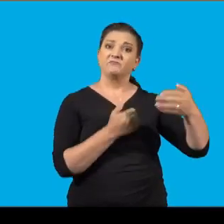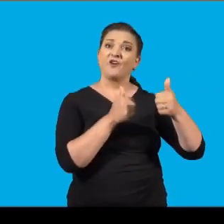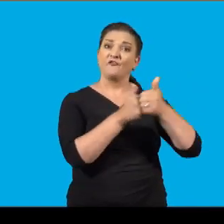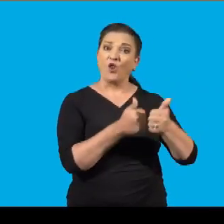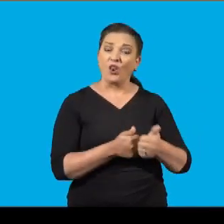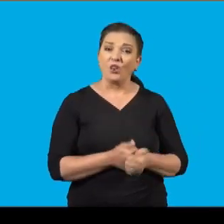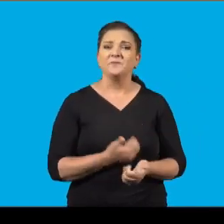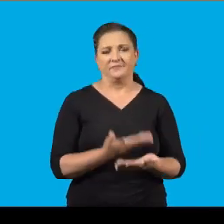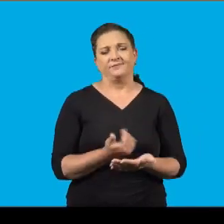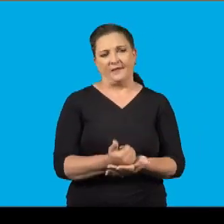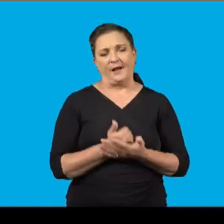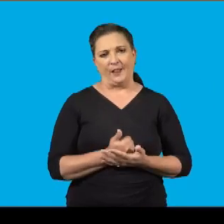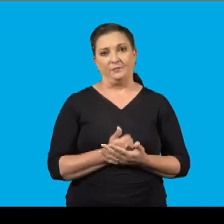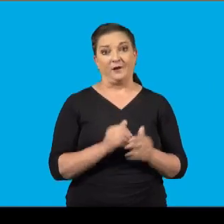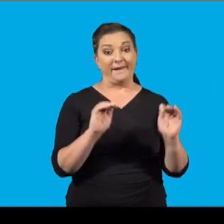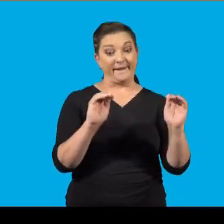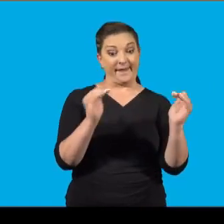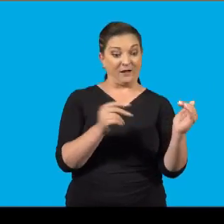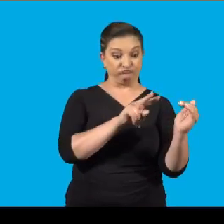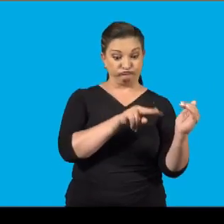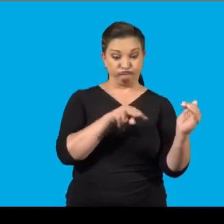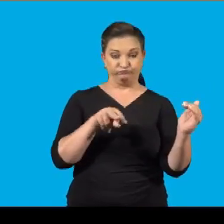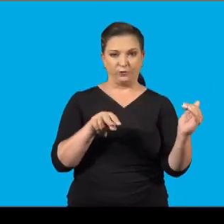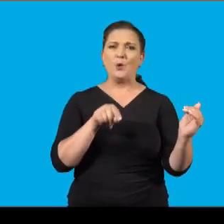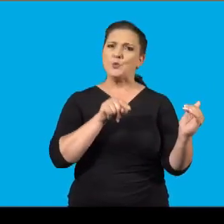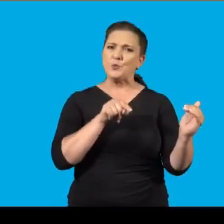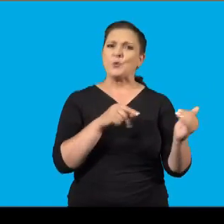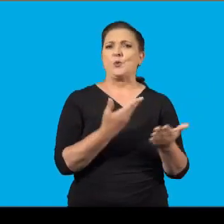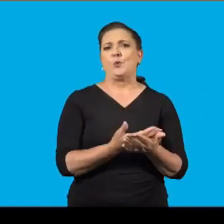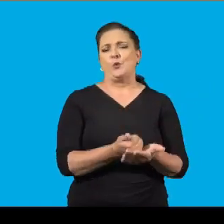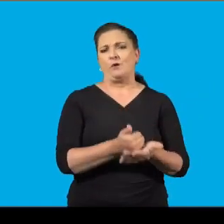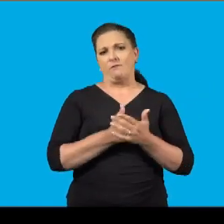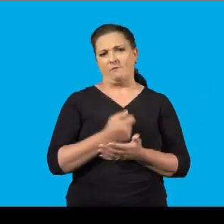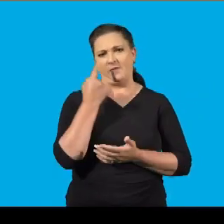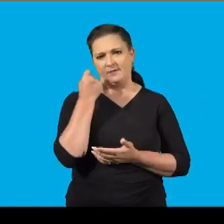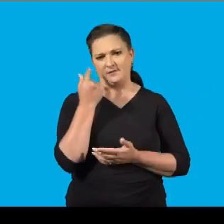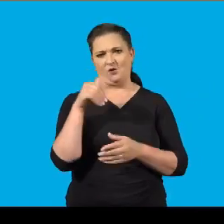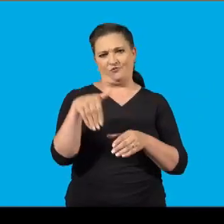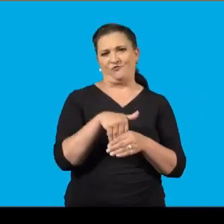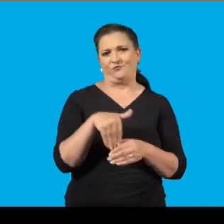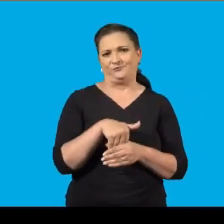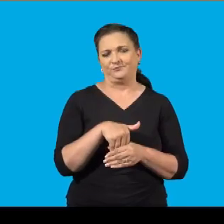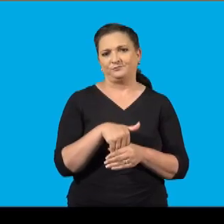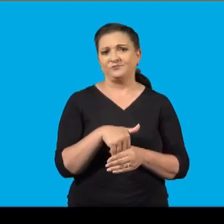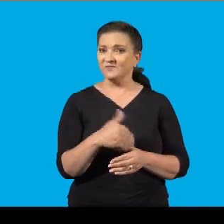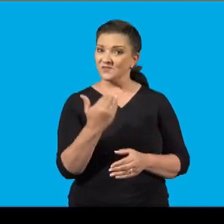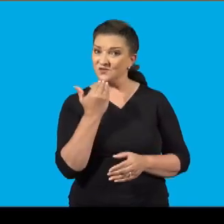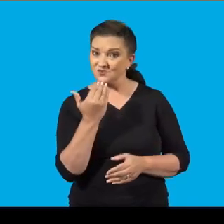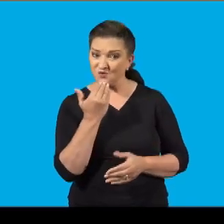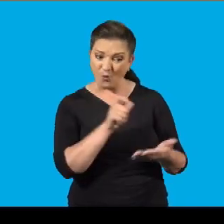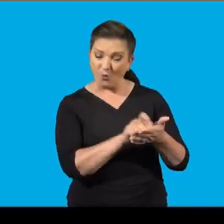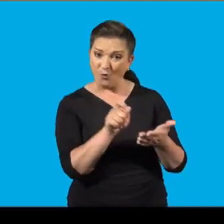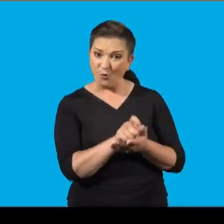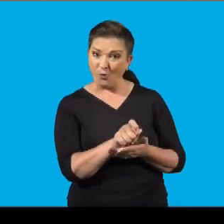sources. You have to read the caption. Okay, the caption helps you understand context because it tells